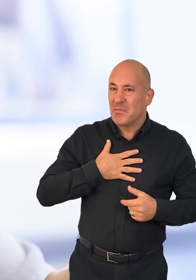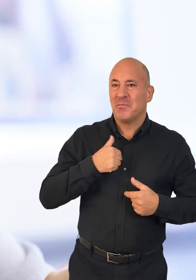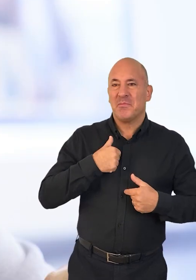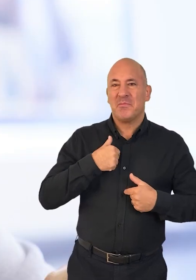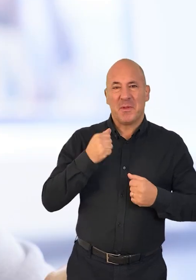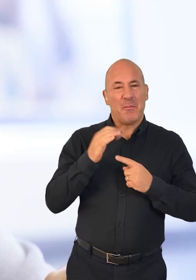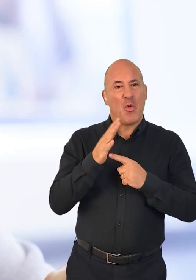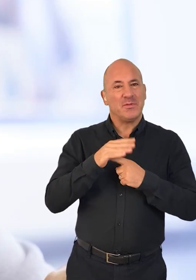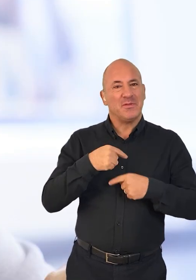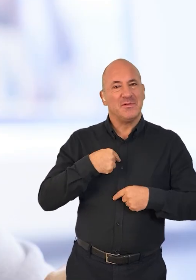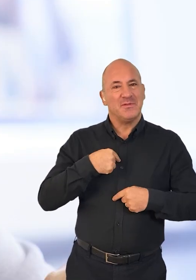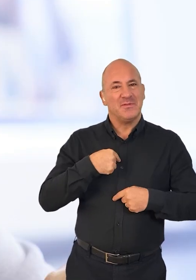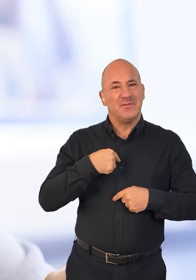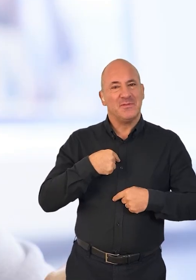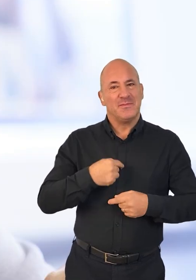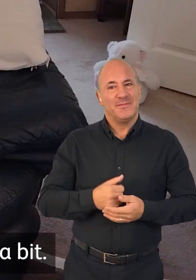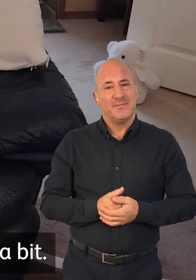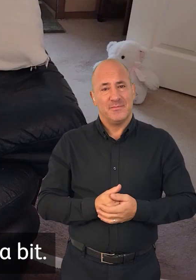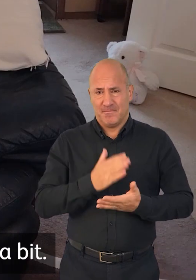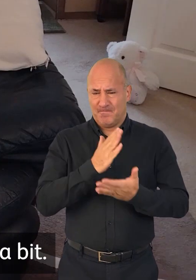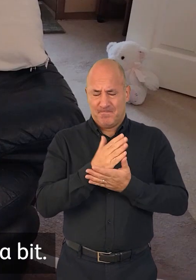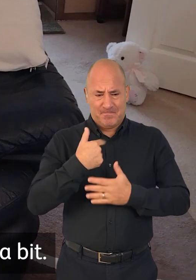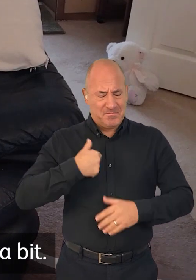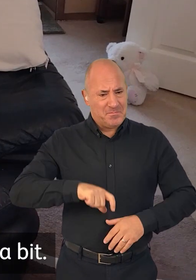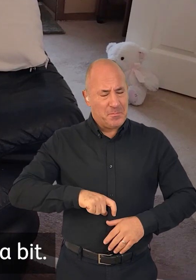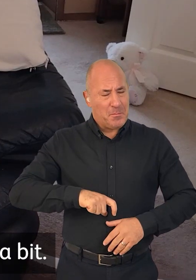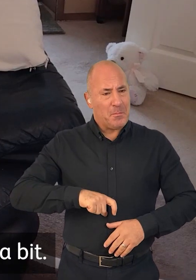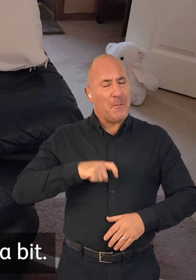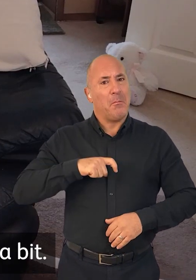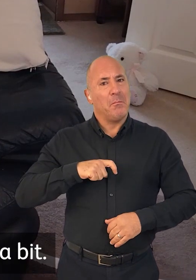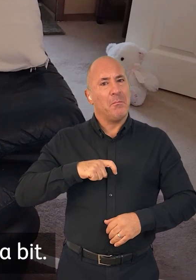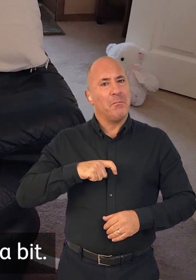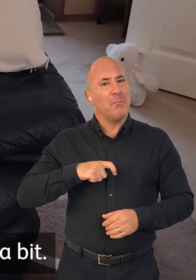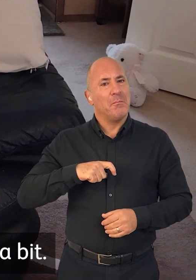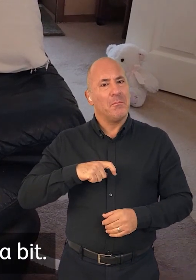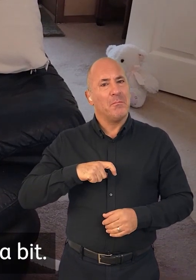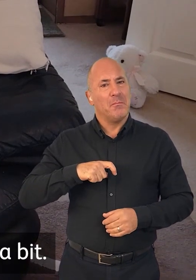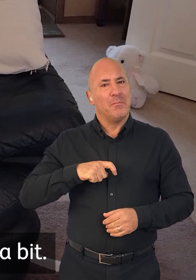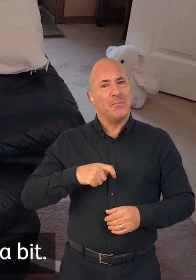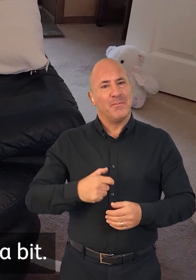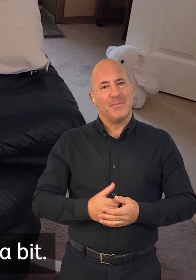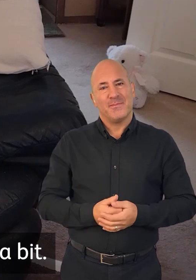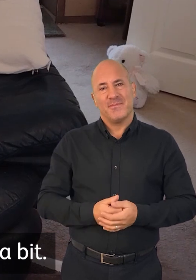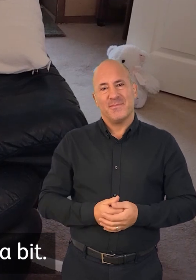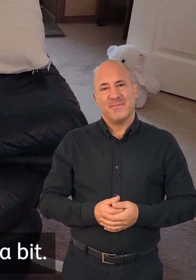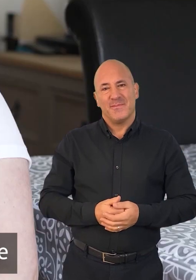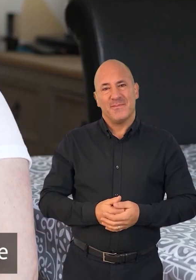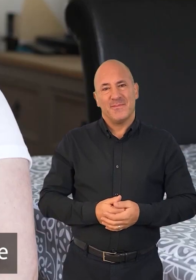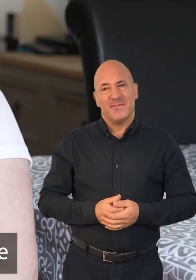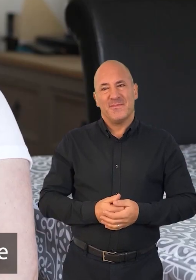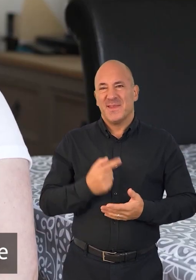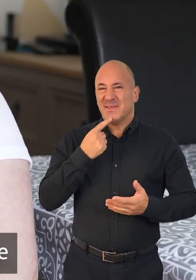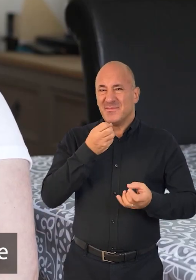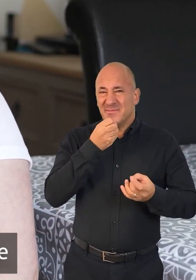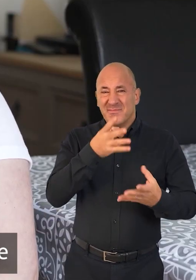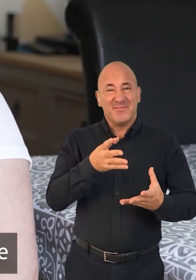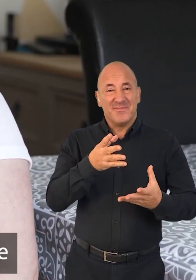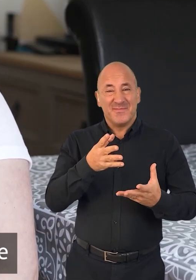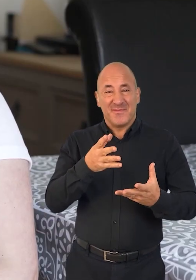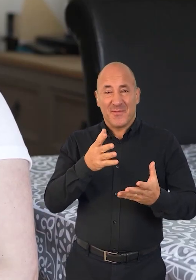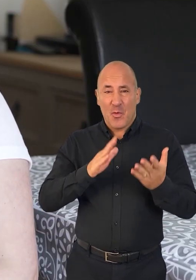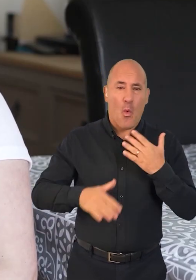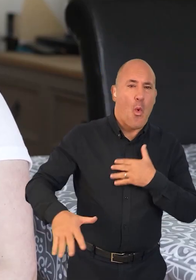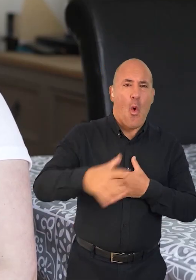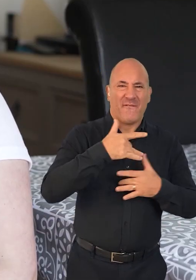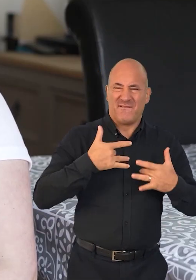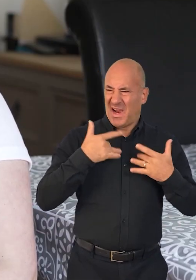feel wanted and feel important. It helps build your confidence a bit. I think it's great to